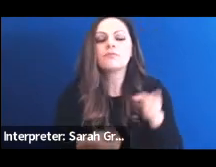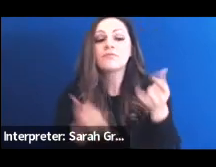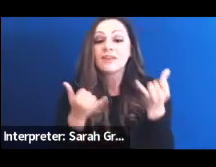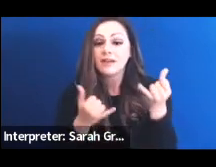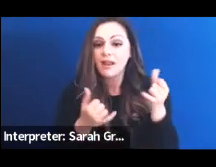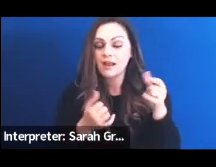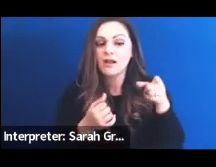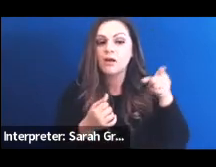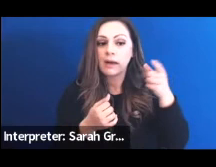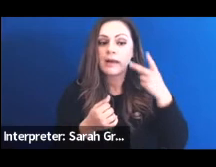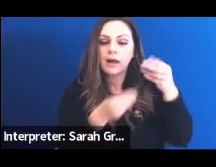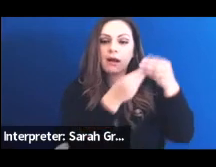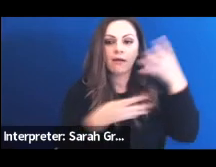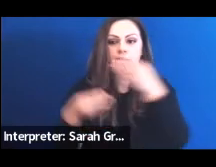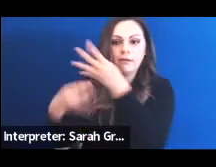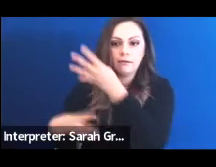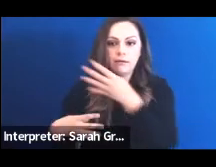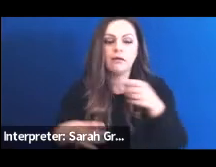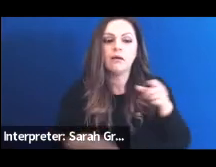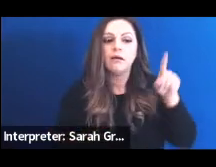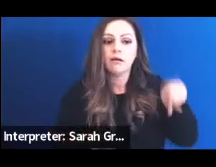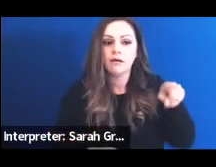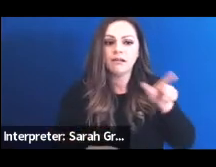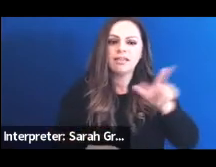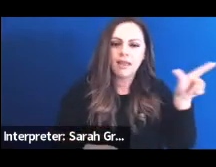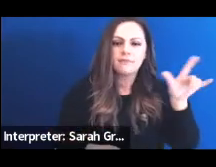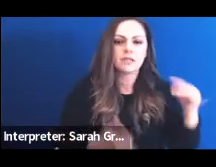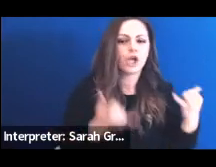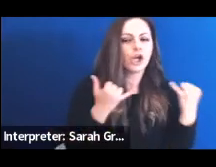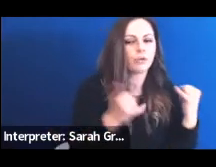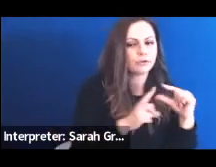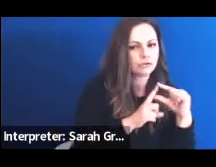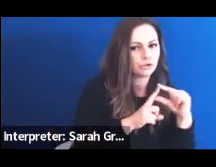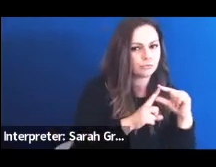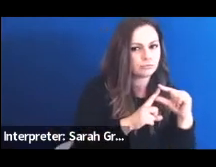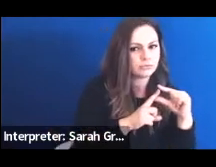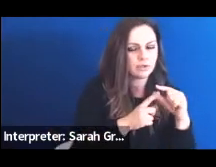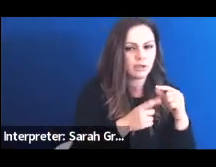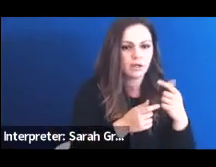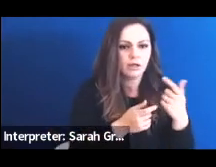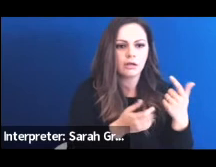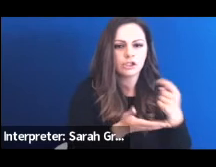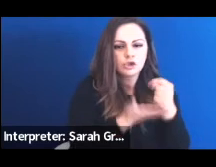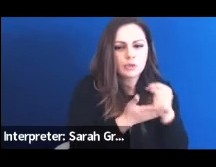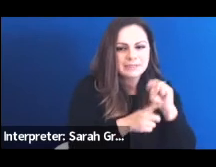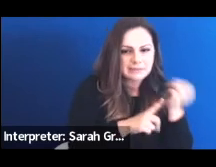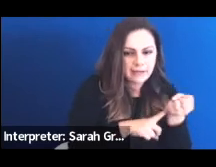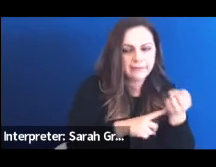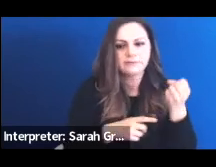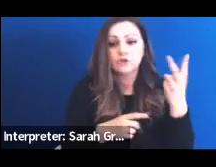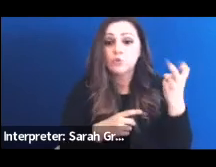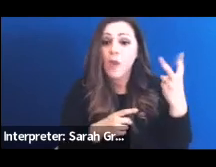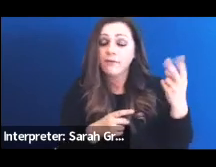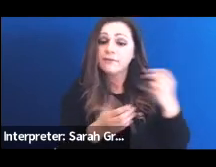currently hear in a lot of treatment settings and in a lot of 12-step recovery groups. And I